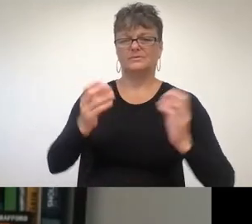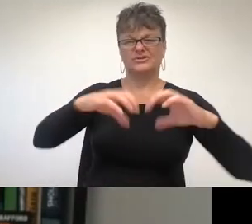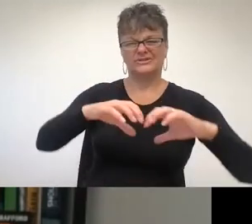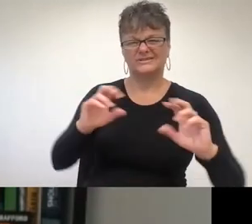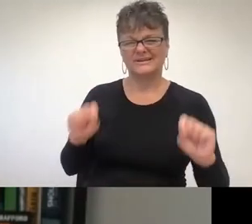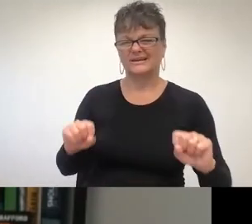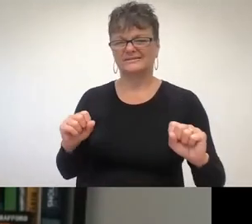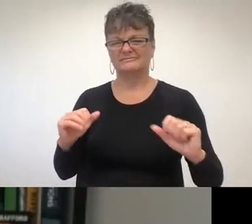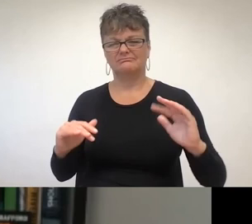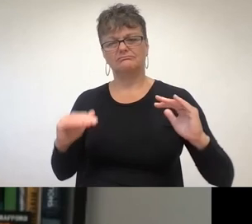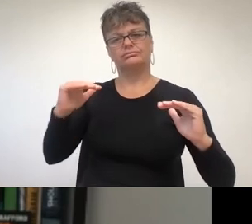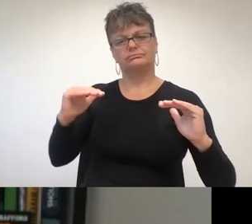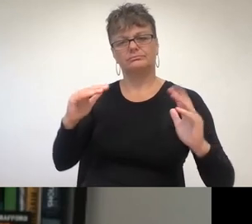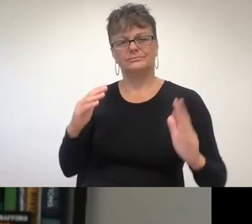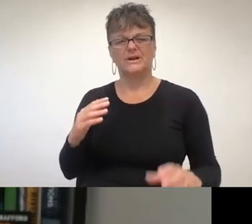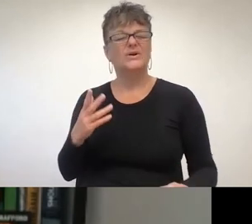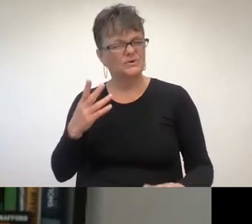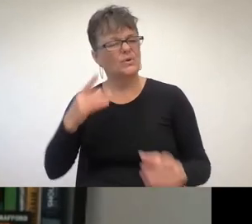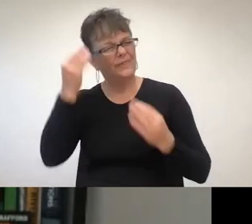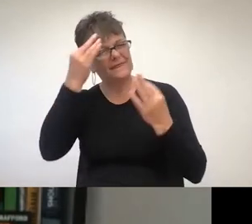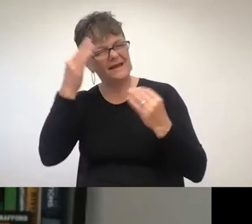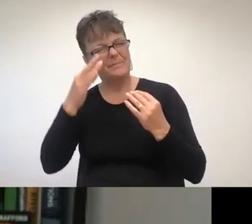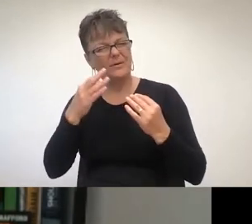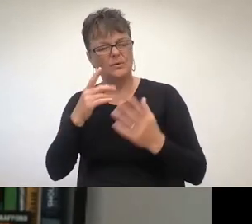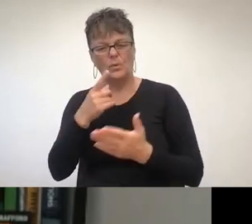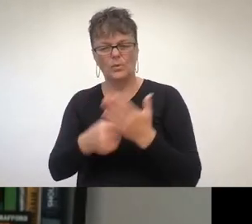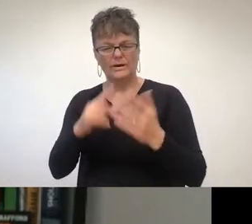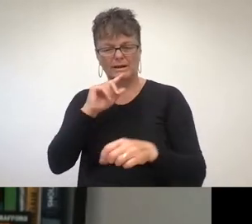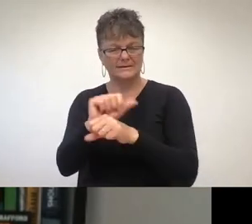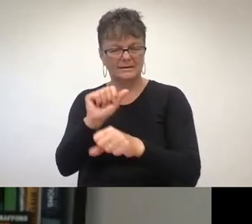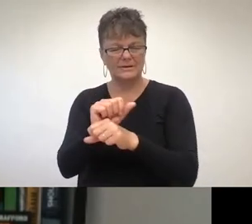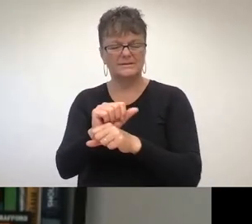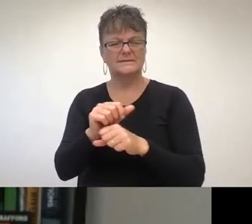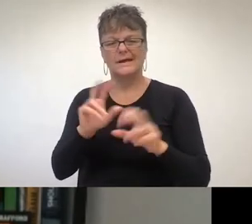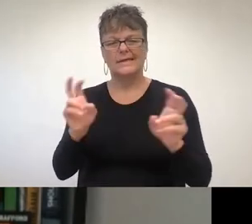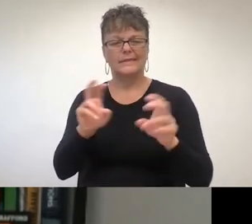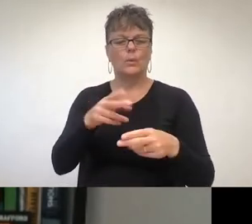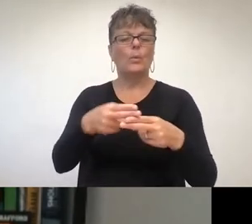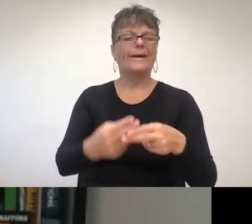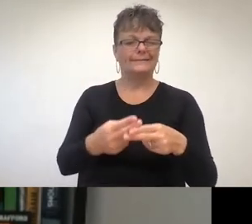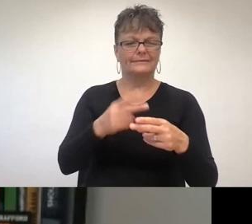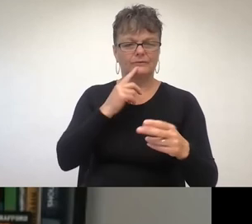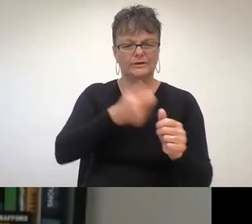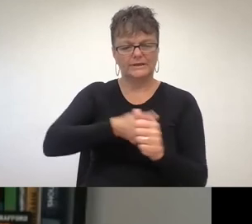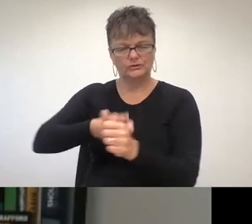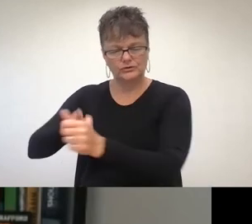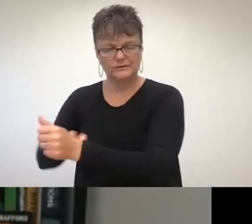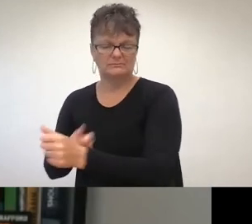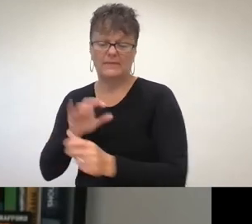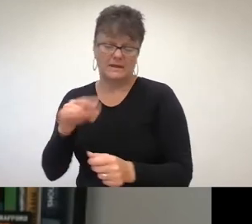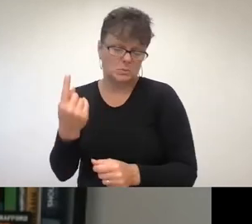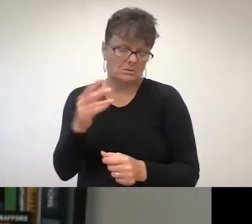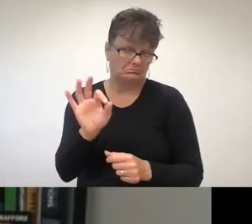of weight that we're providing in those assessments is the first way that I would consider this. And then the other thing, again, especially